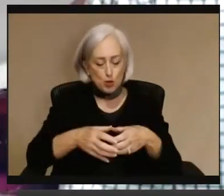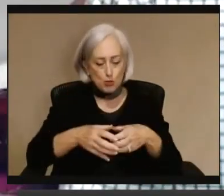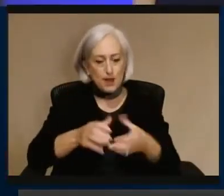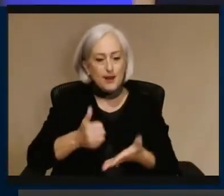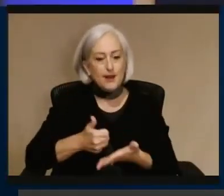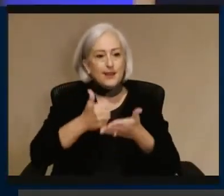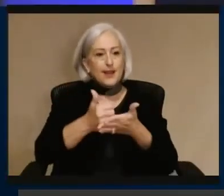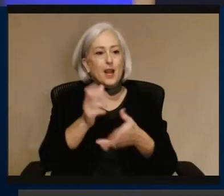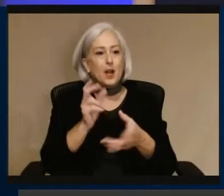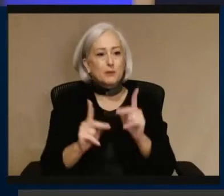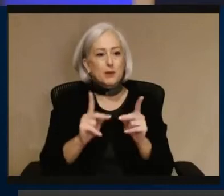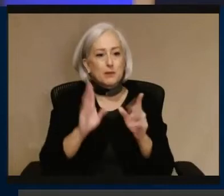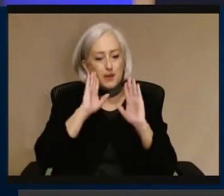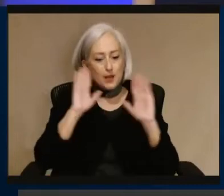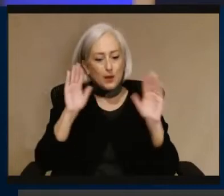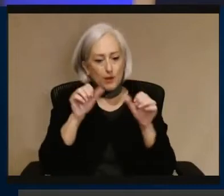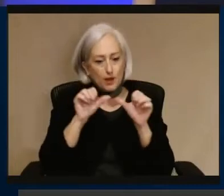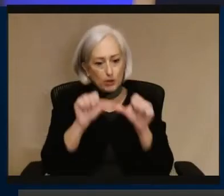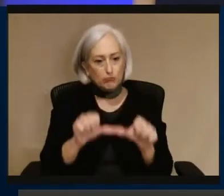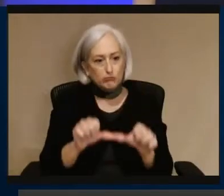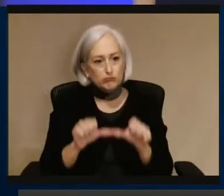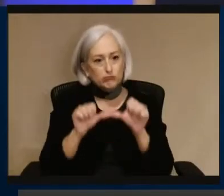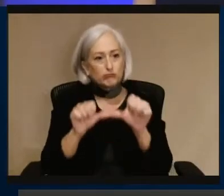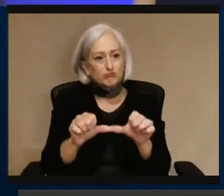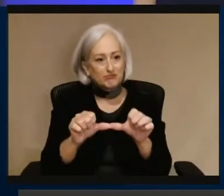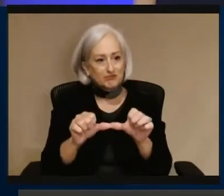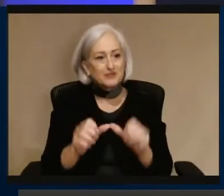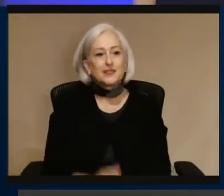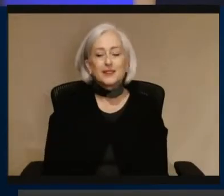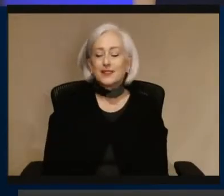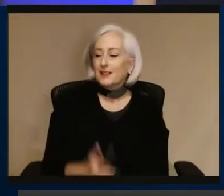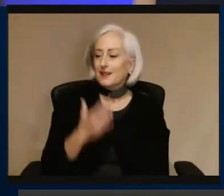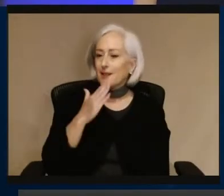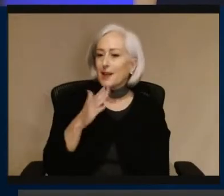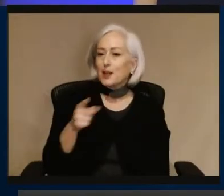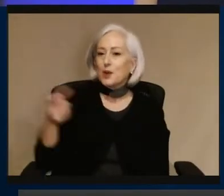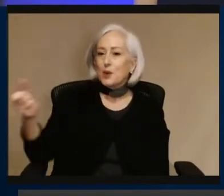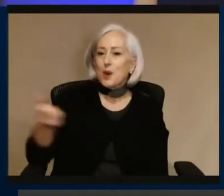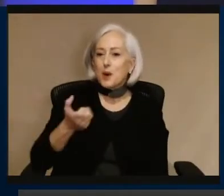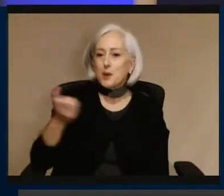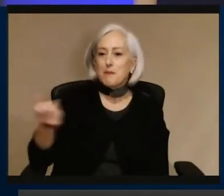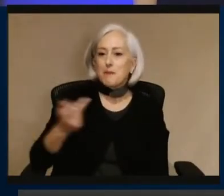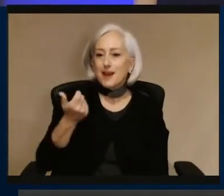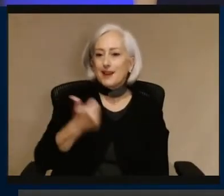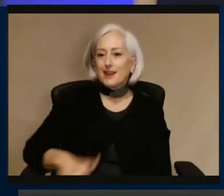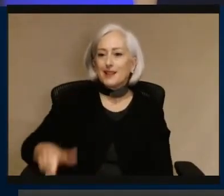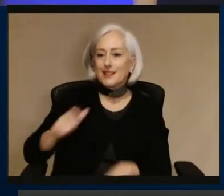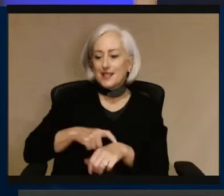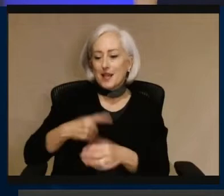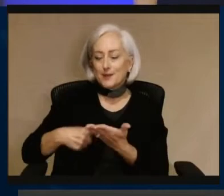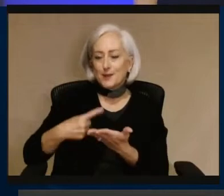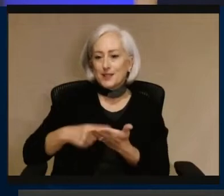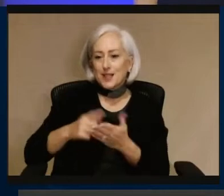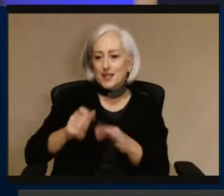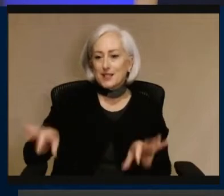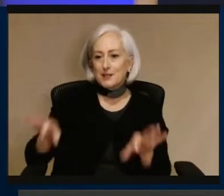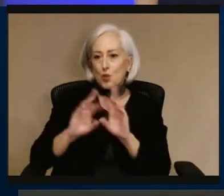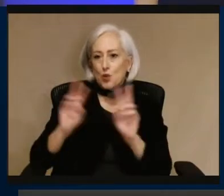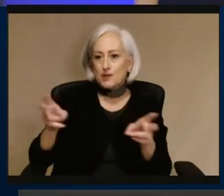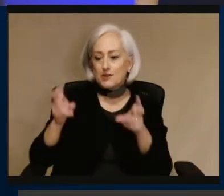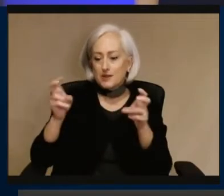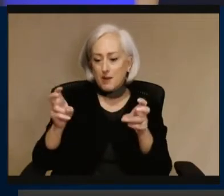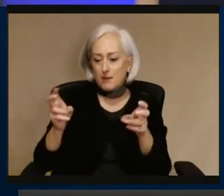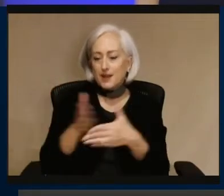course. Thank you again so much. You're welcome back anytime to talk about this really important topic and to share Carl's story. Thank